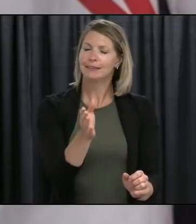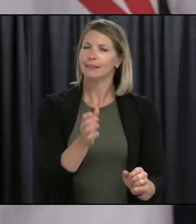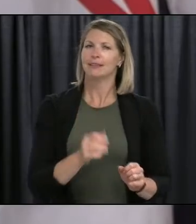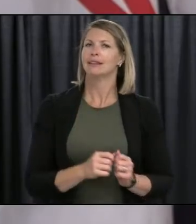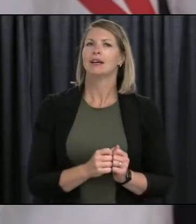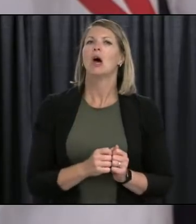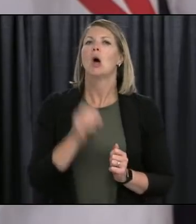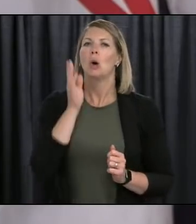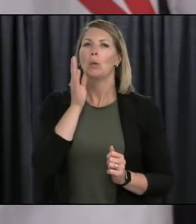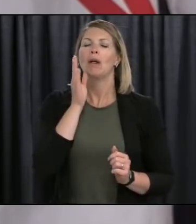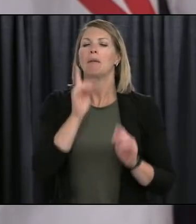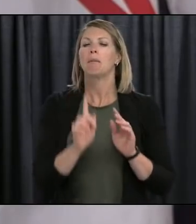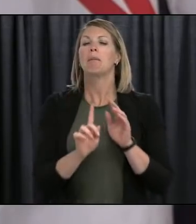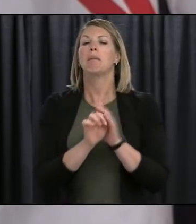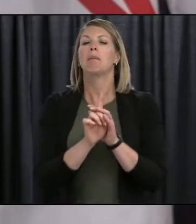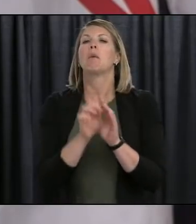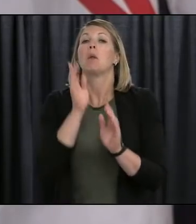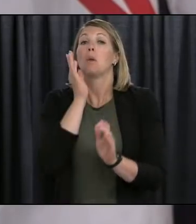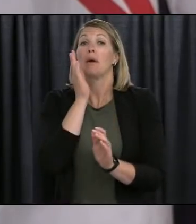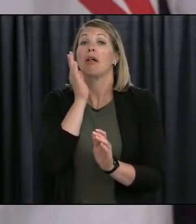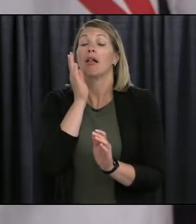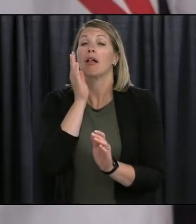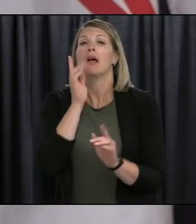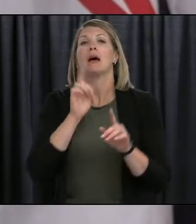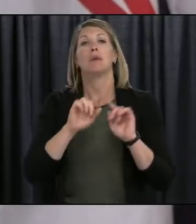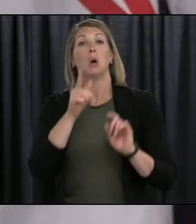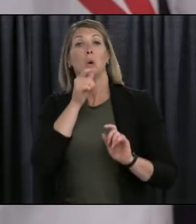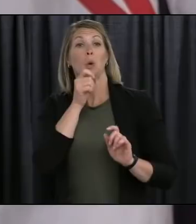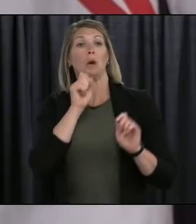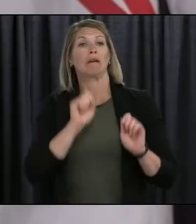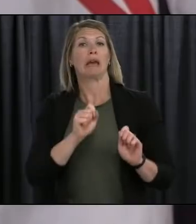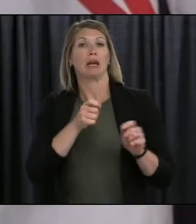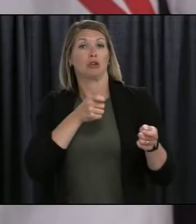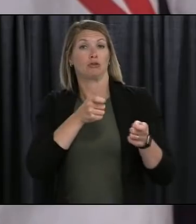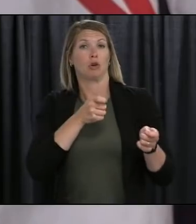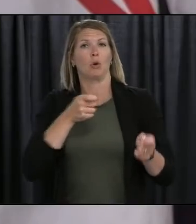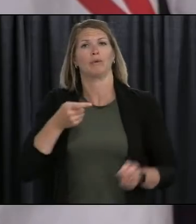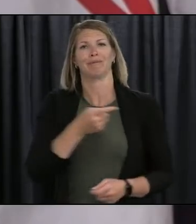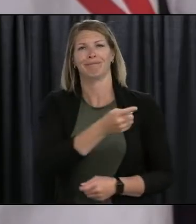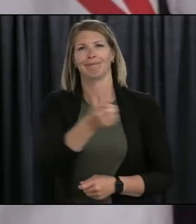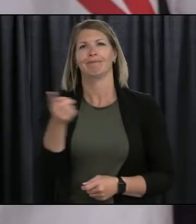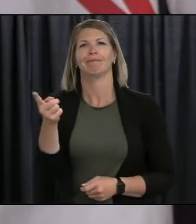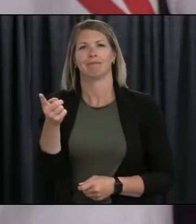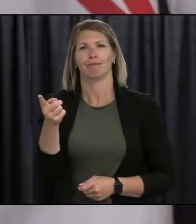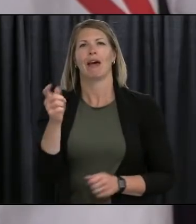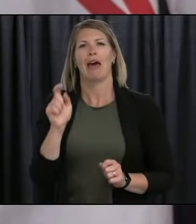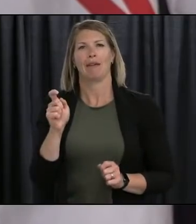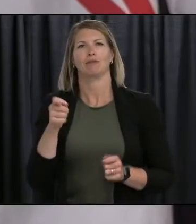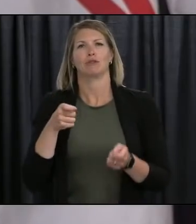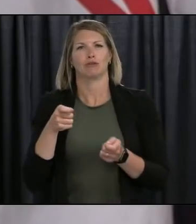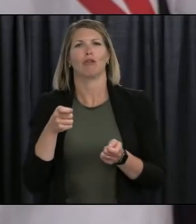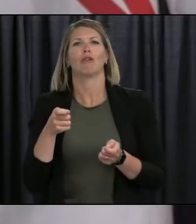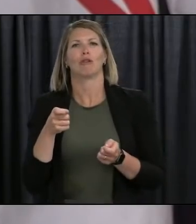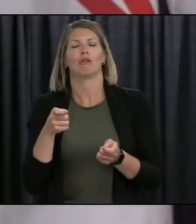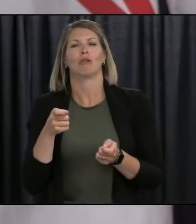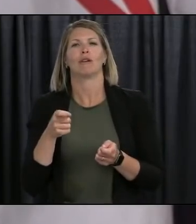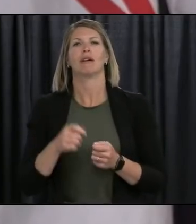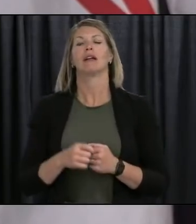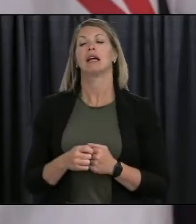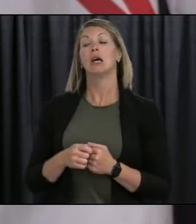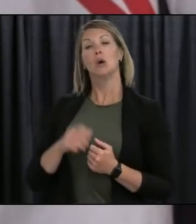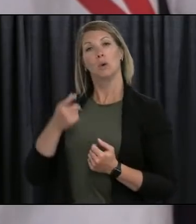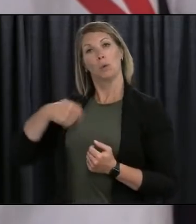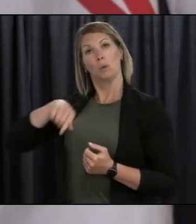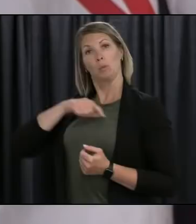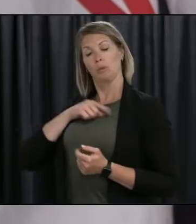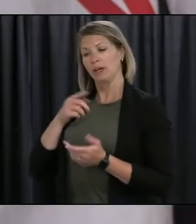of this virus depends on each of us. And while public health does its part by providing expert guidance based on the best available